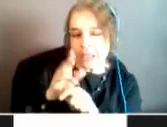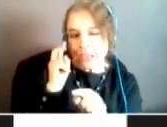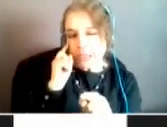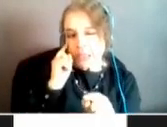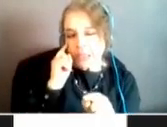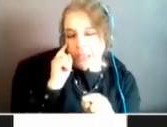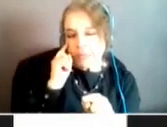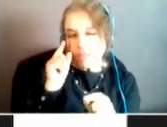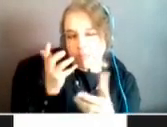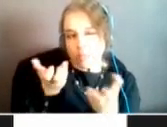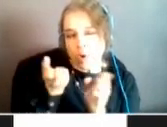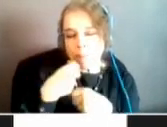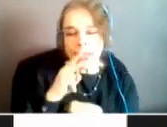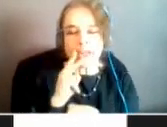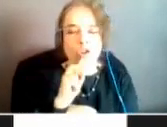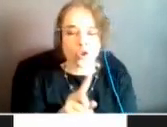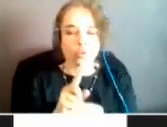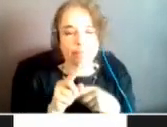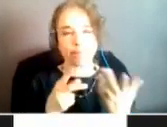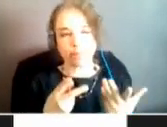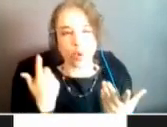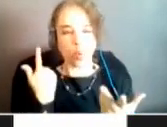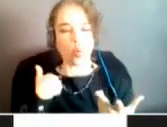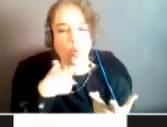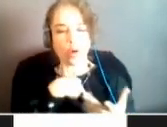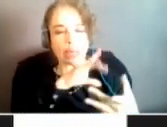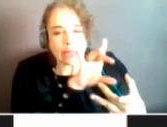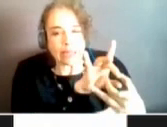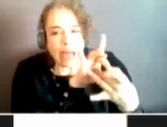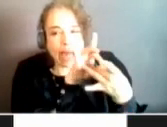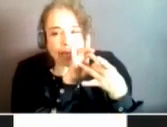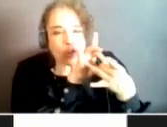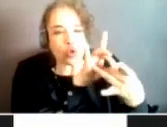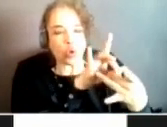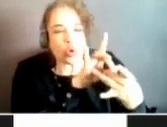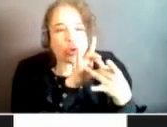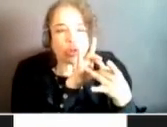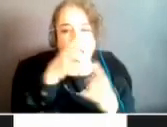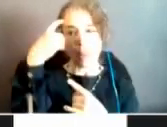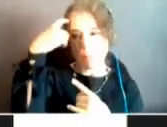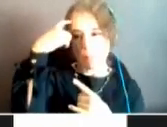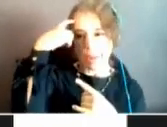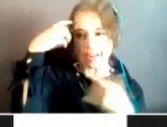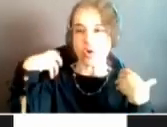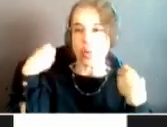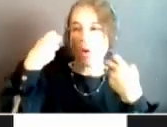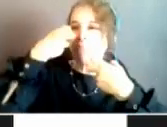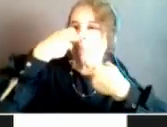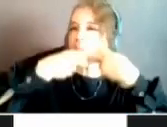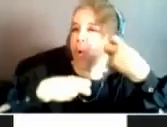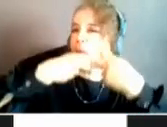to make sure that we are, you know, connecting with in terms of mental health issues and